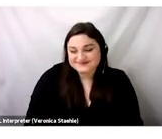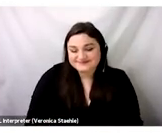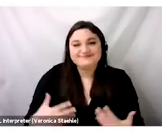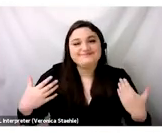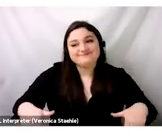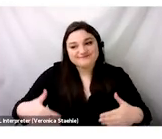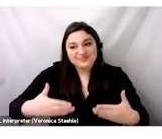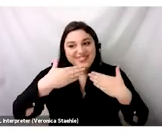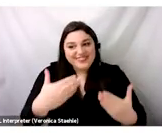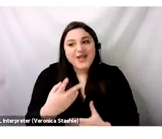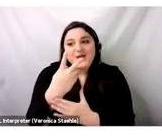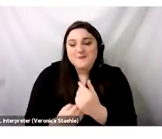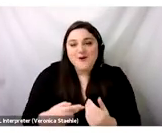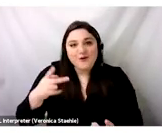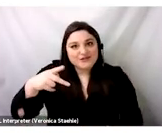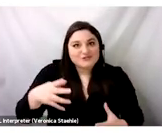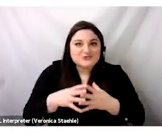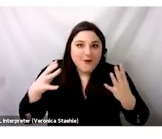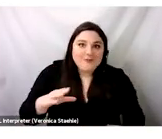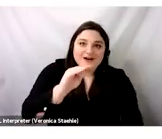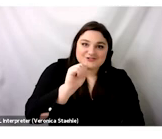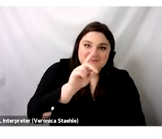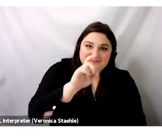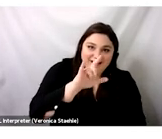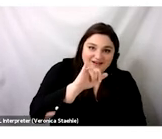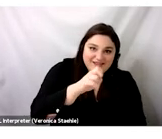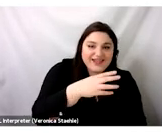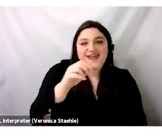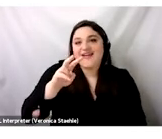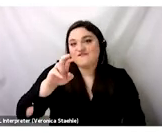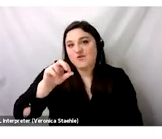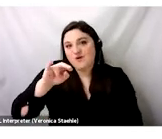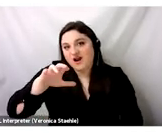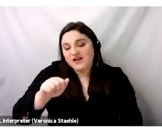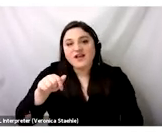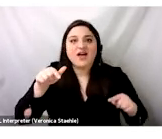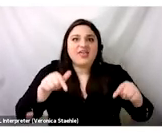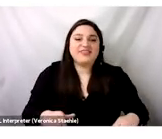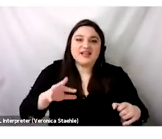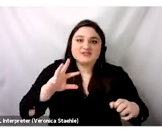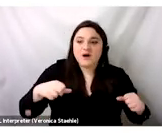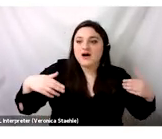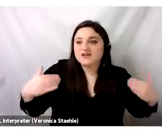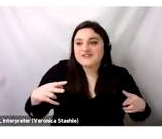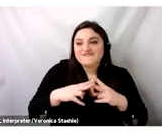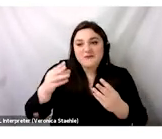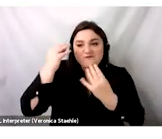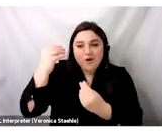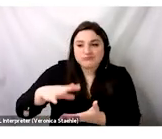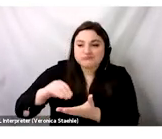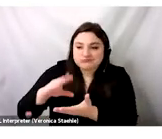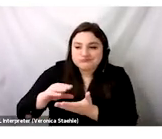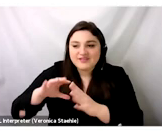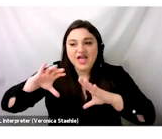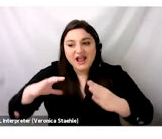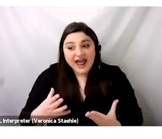Well, thank you both so much, Madeline and Veronica. This was such an informative class. And as you